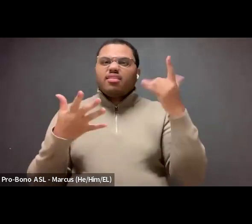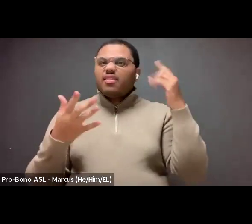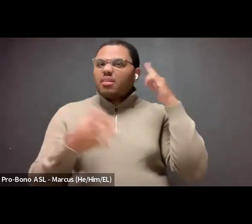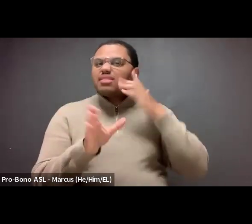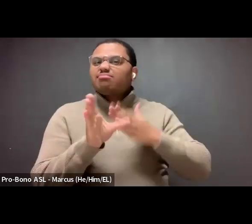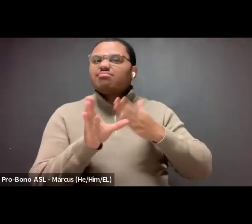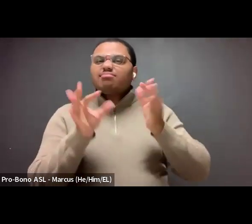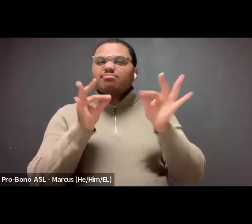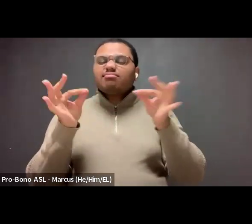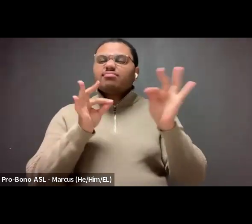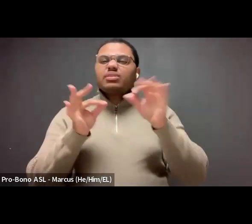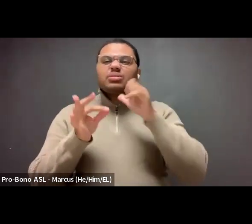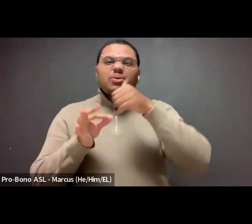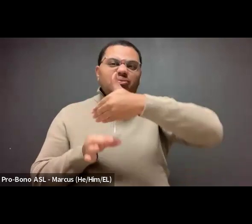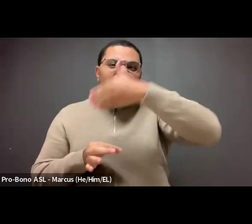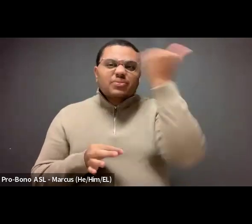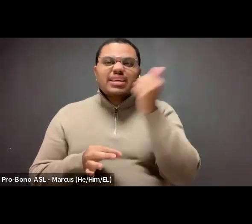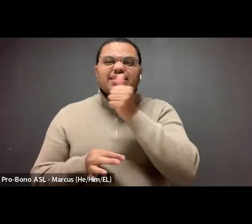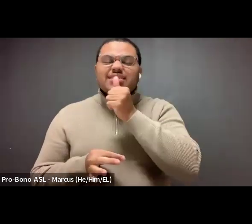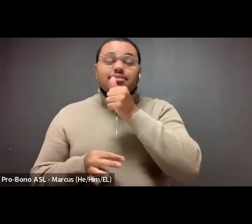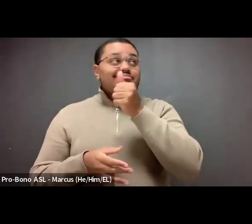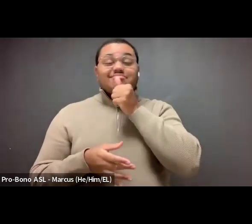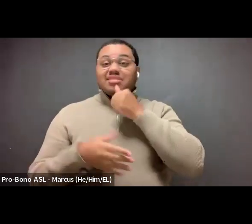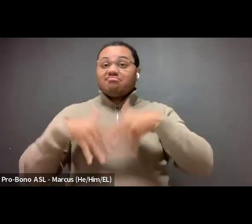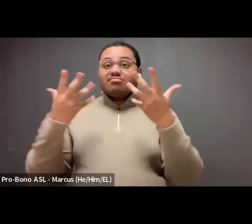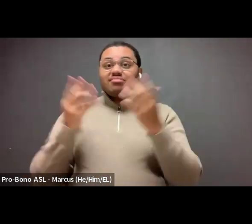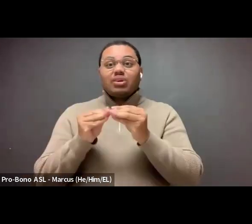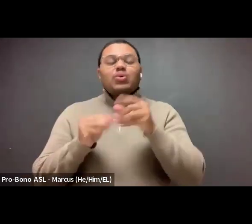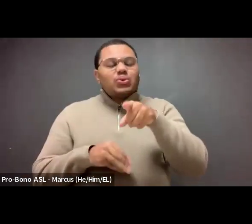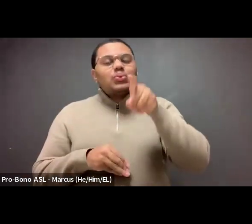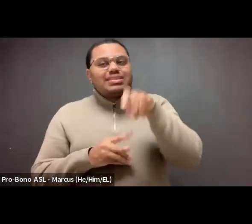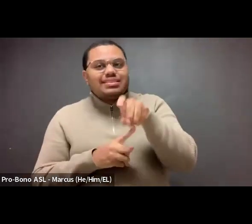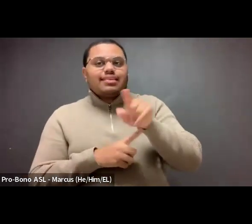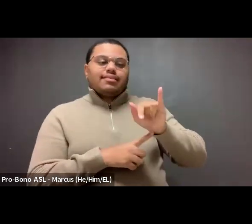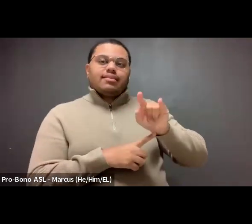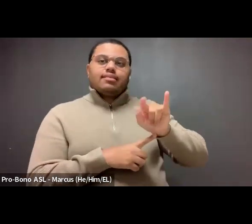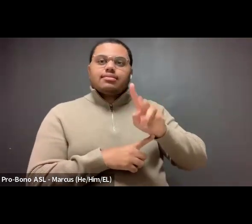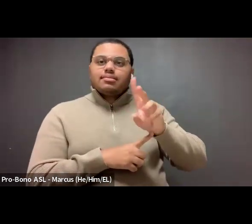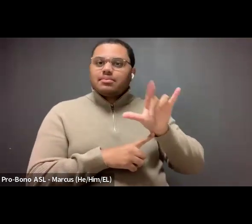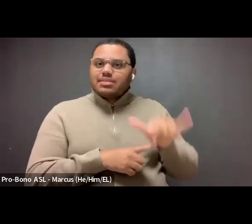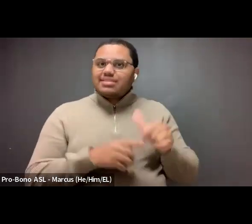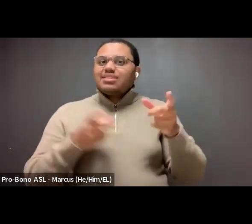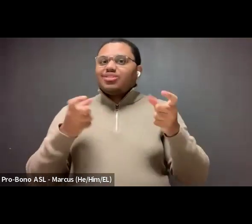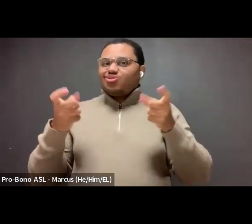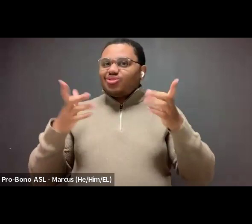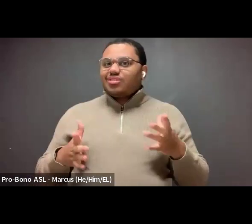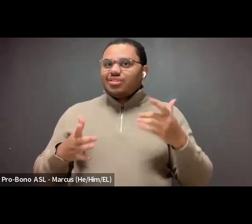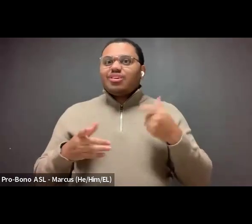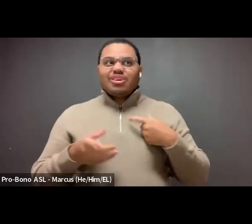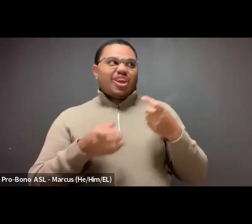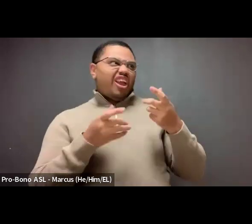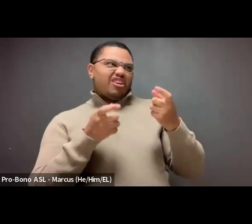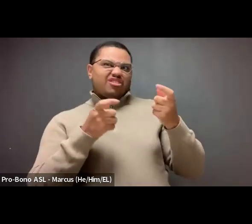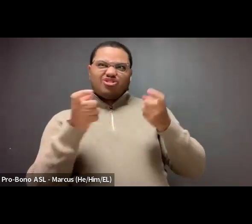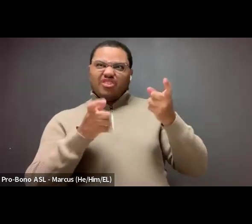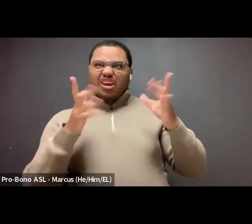the secret that is a secret no longer. You need an intimacy director. I directed Kirsten Greenidge's play, Our